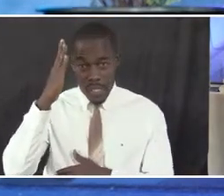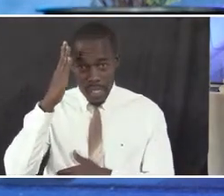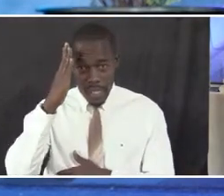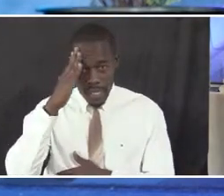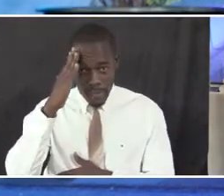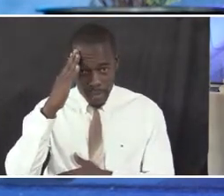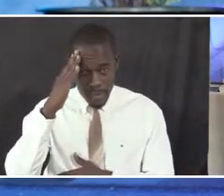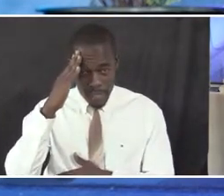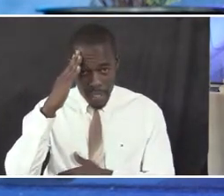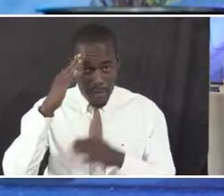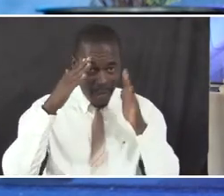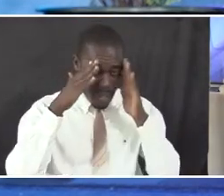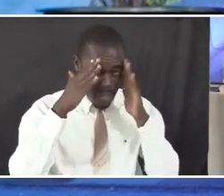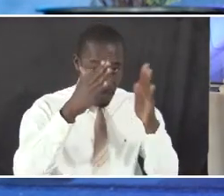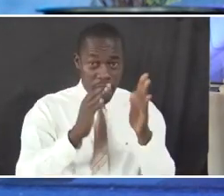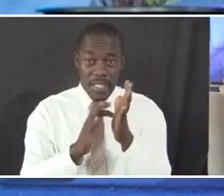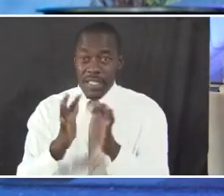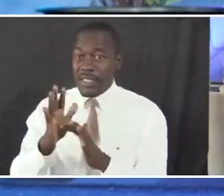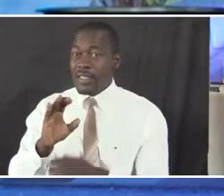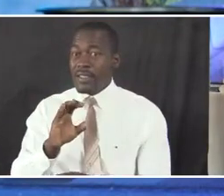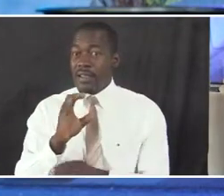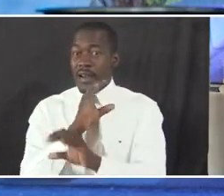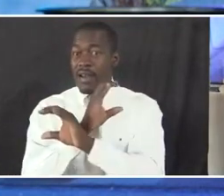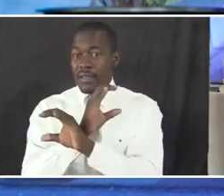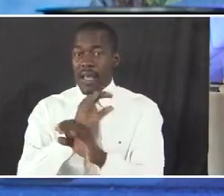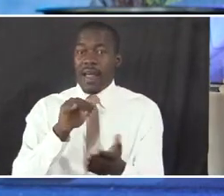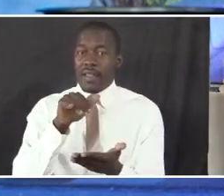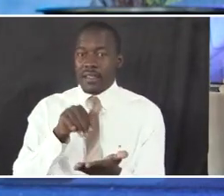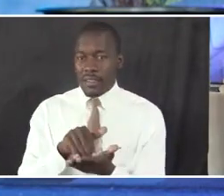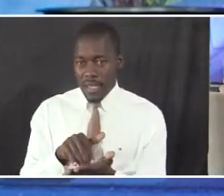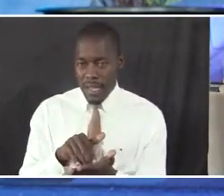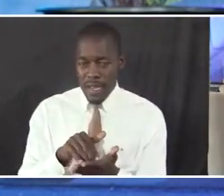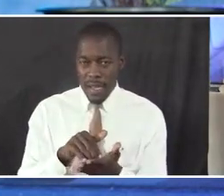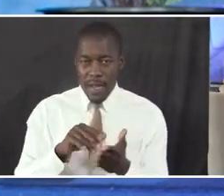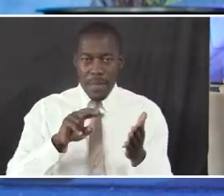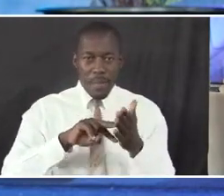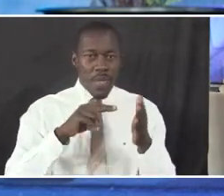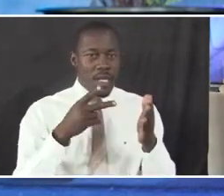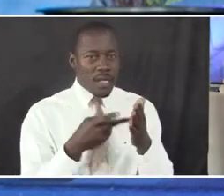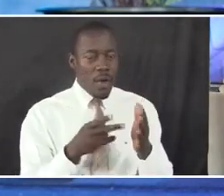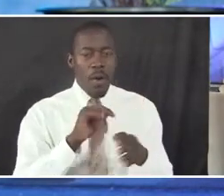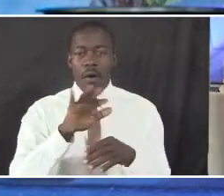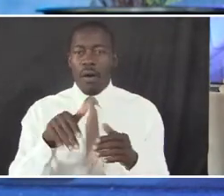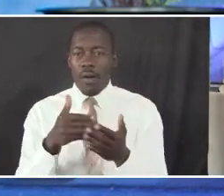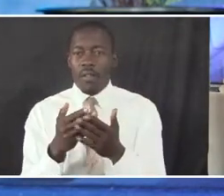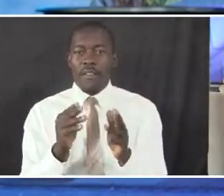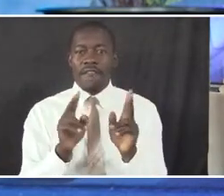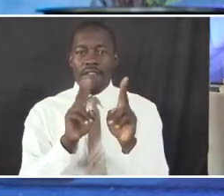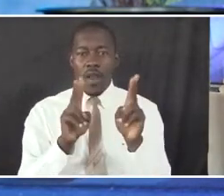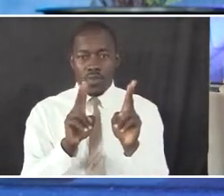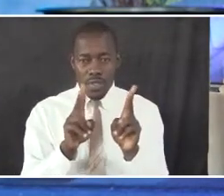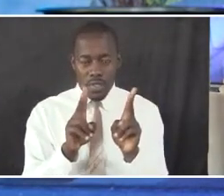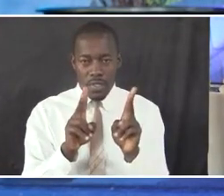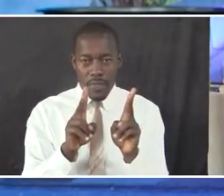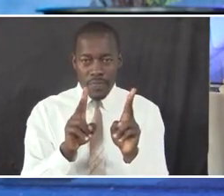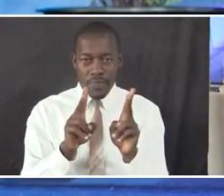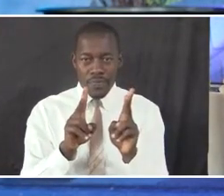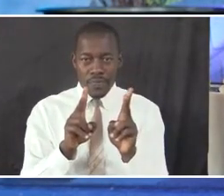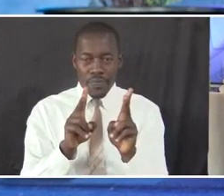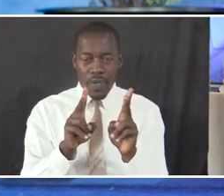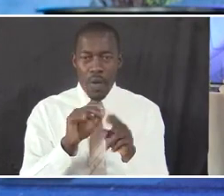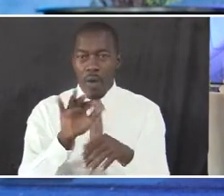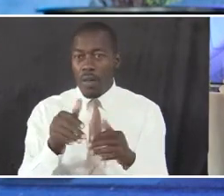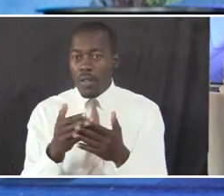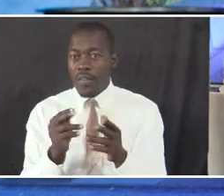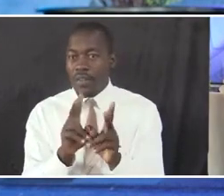center. It means that they take the values. There is a lot of philosophy